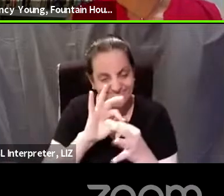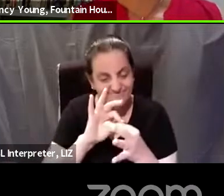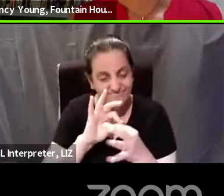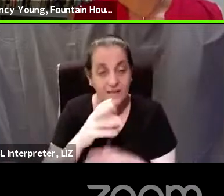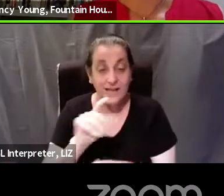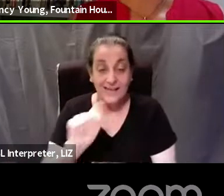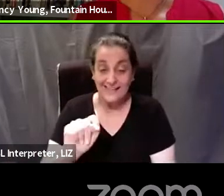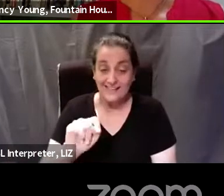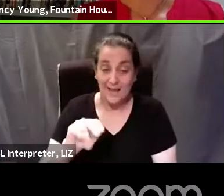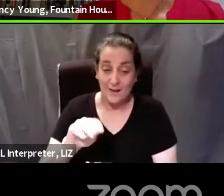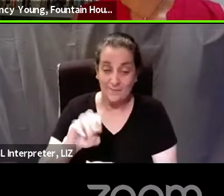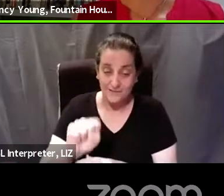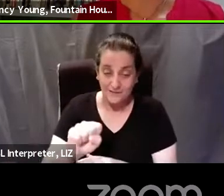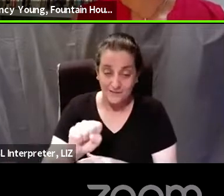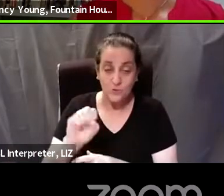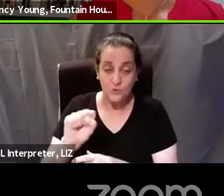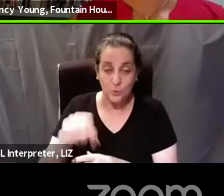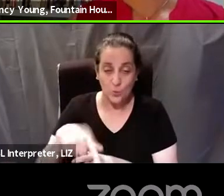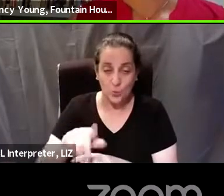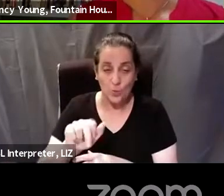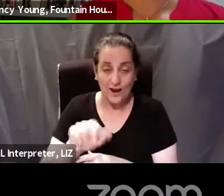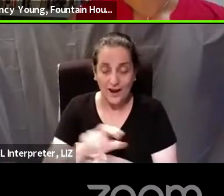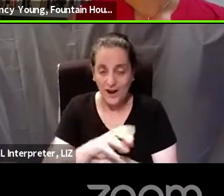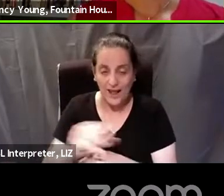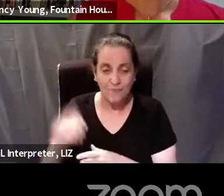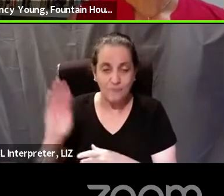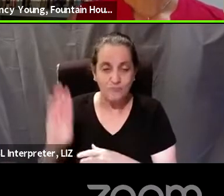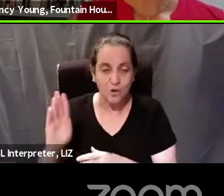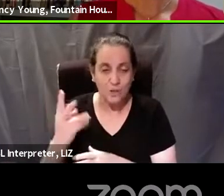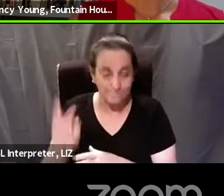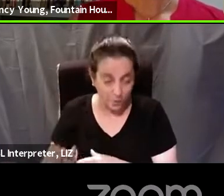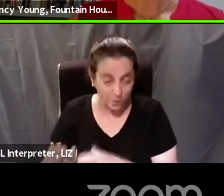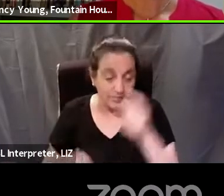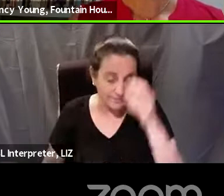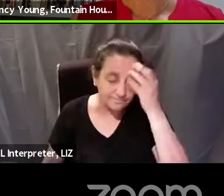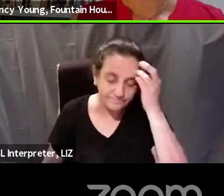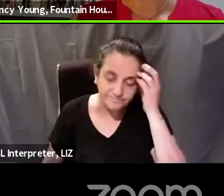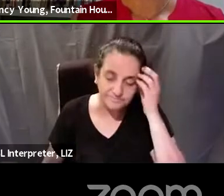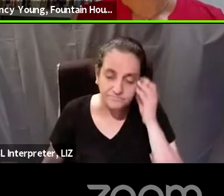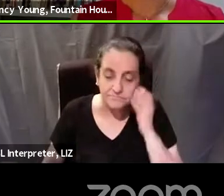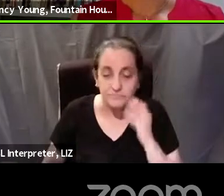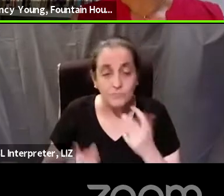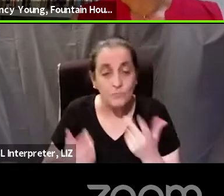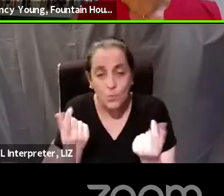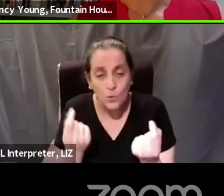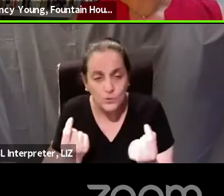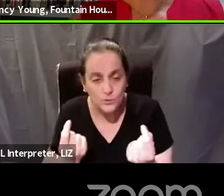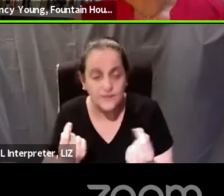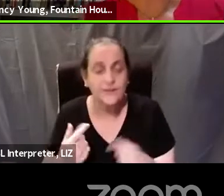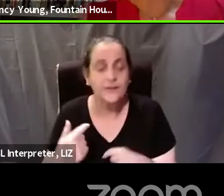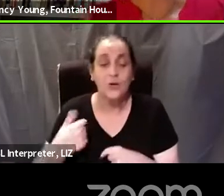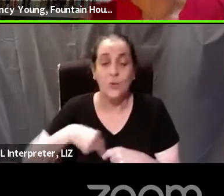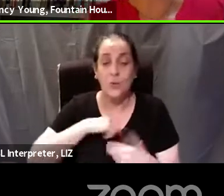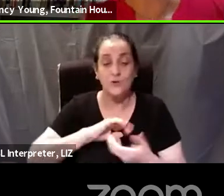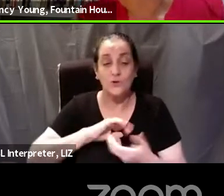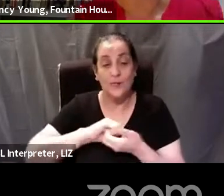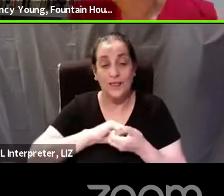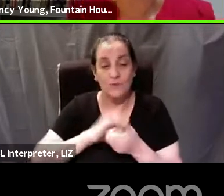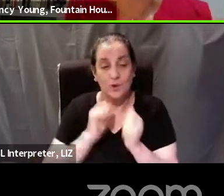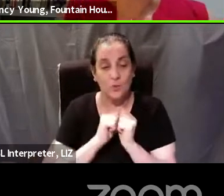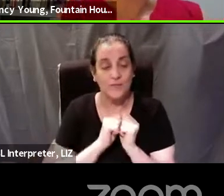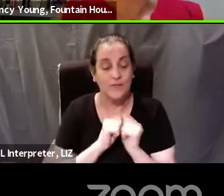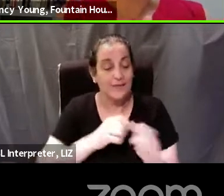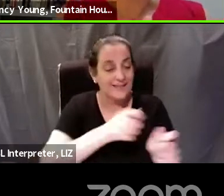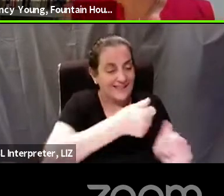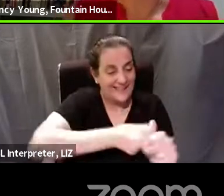in Fort Greene Park in Brooklyn right now. So what we're trying to do is collaborate with the community organizations that